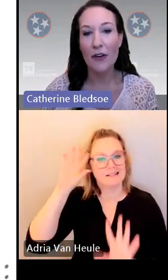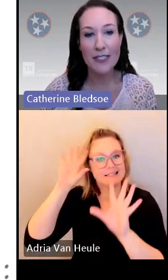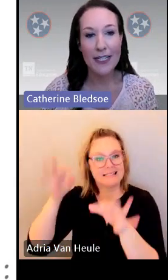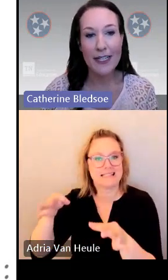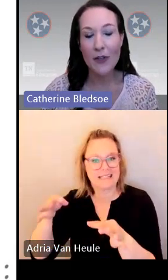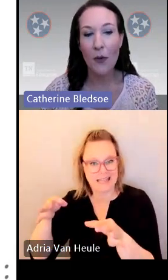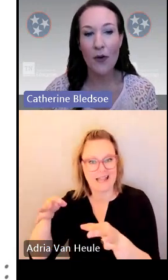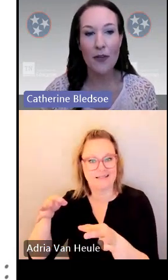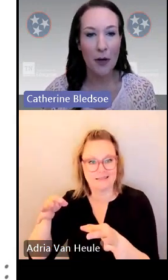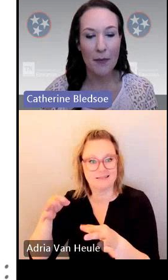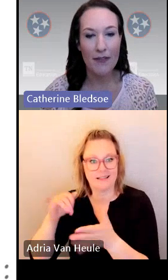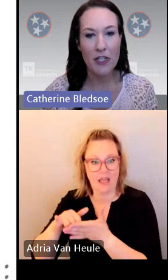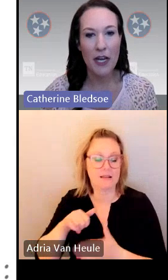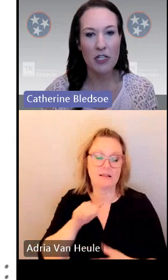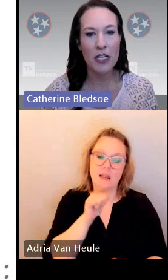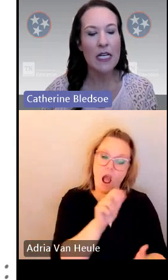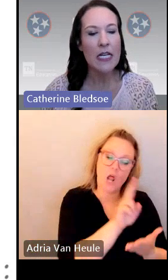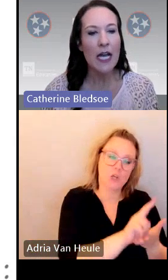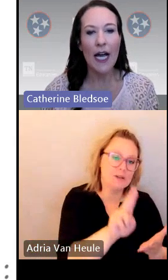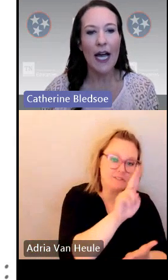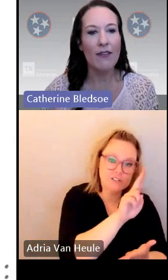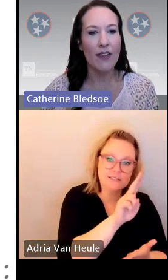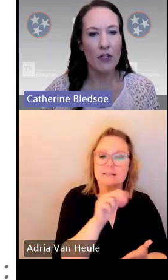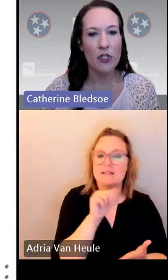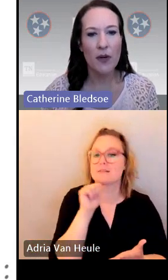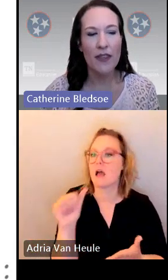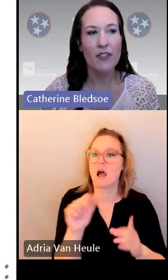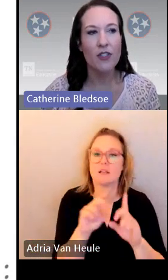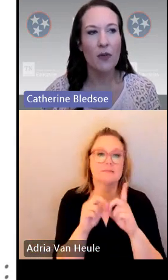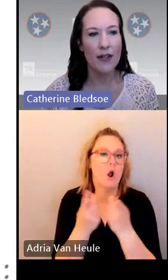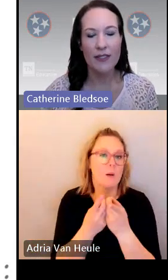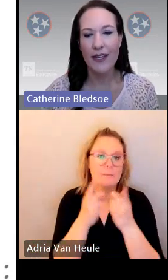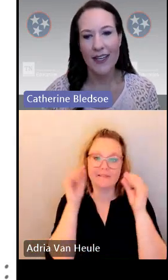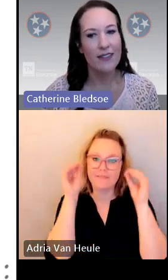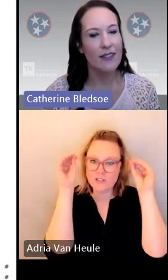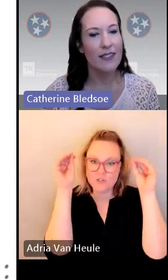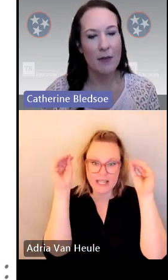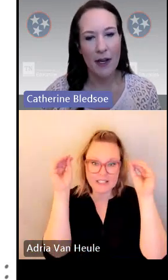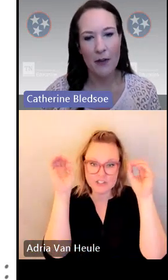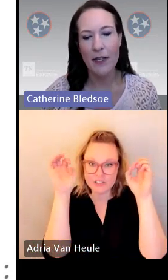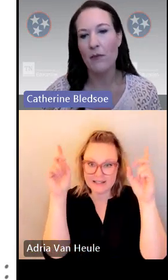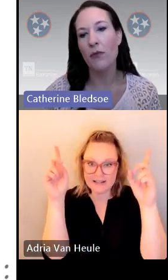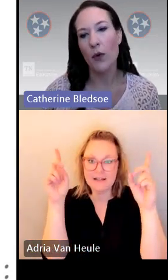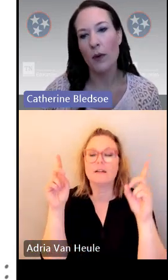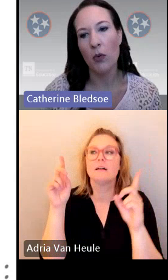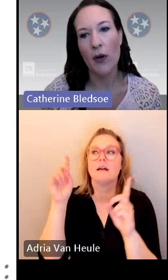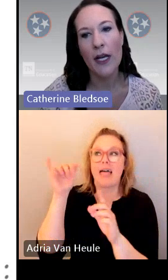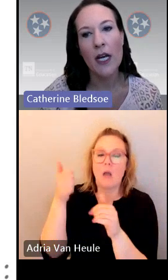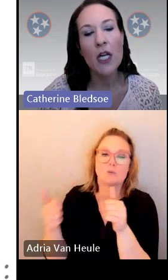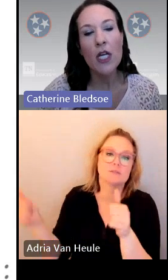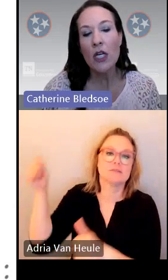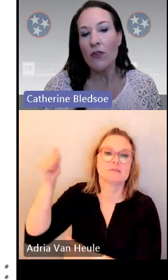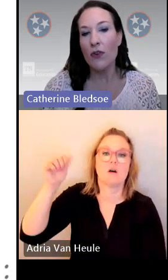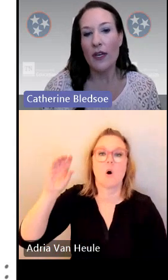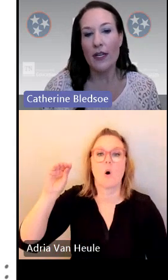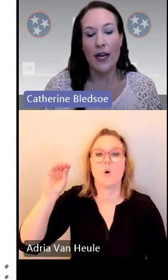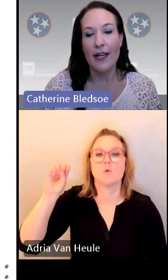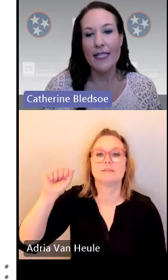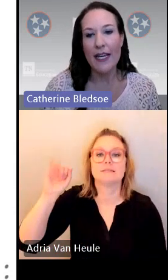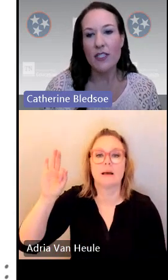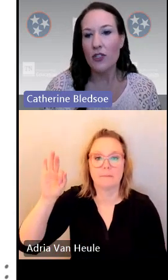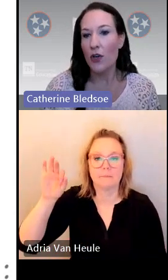the universities or the Department of Education have leverage with. And so that is, again, set by OSEP for reporting